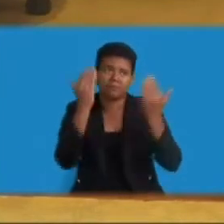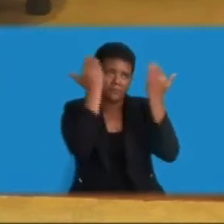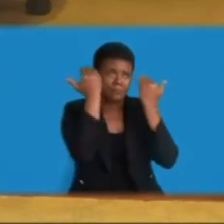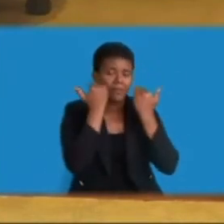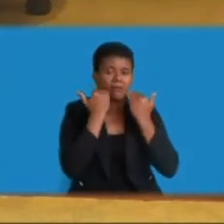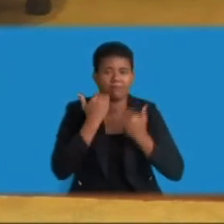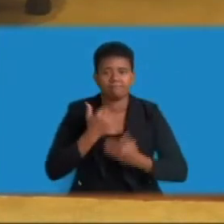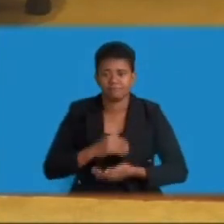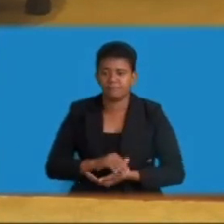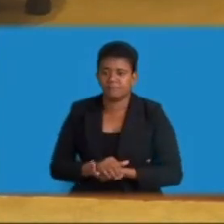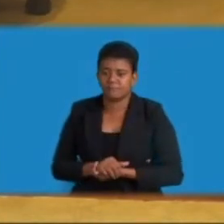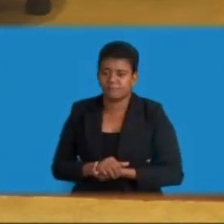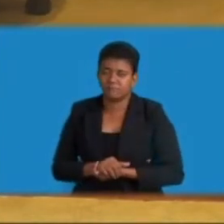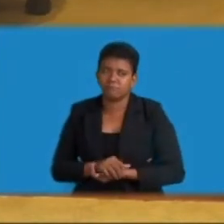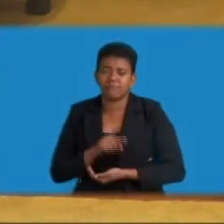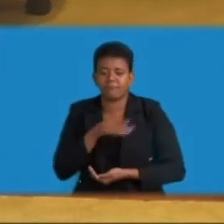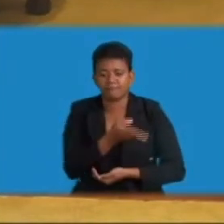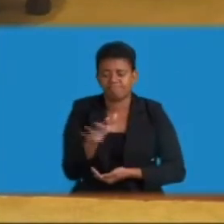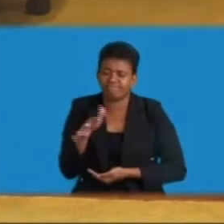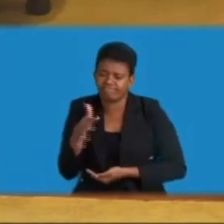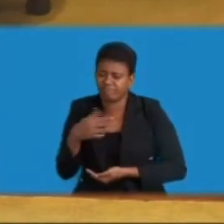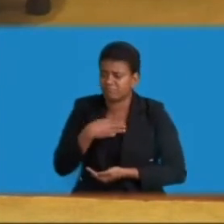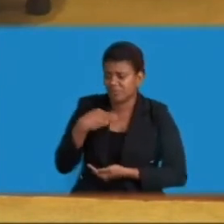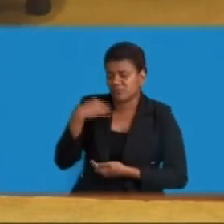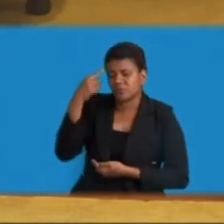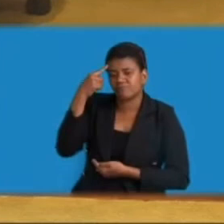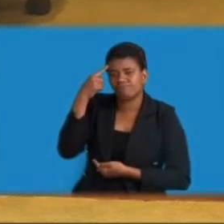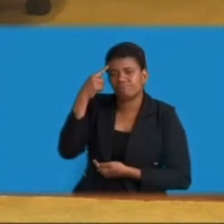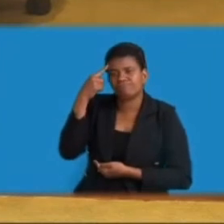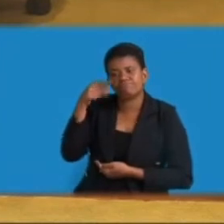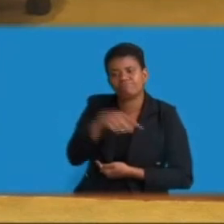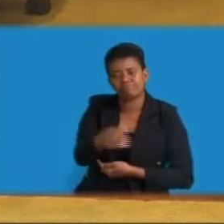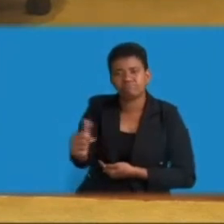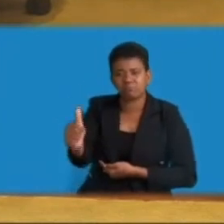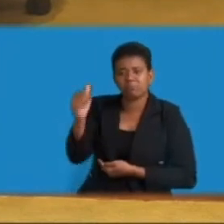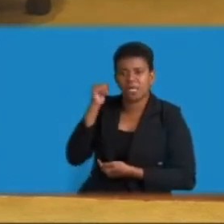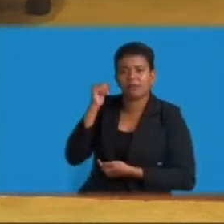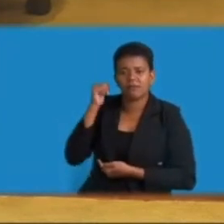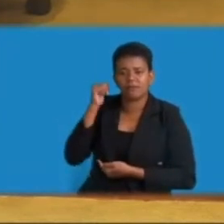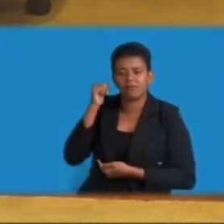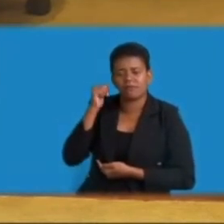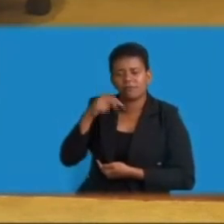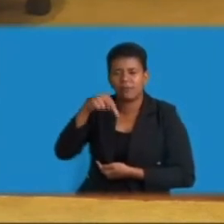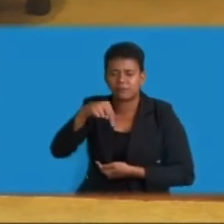the Honourable Minister ought to return to his root now so that he can understand what the council is.